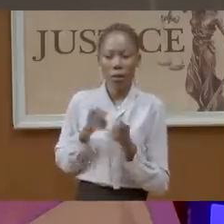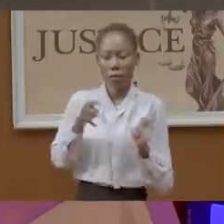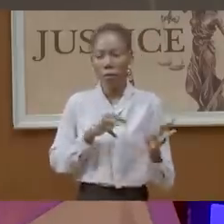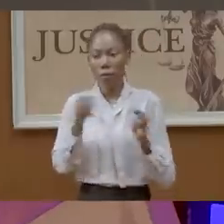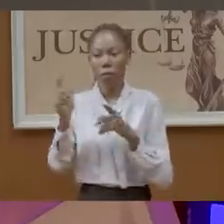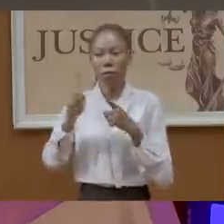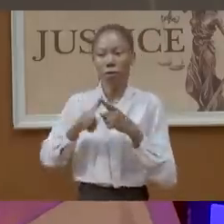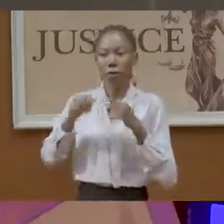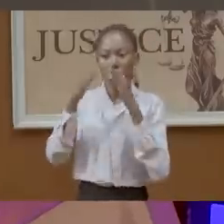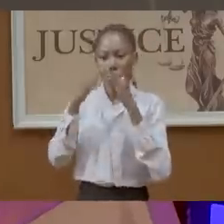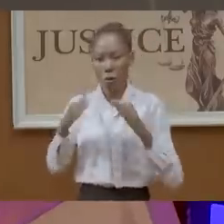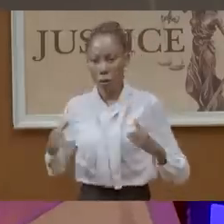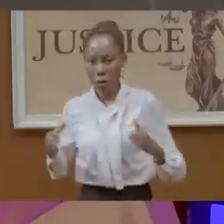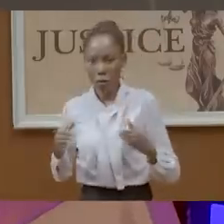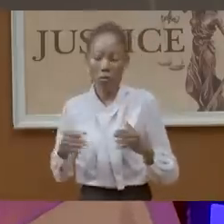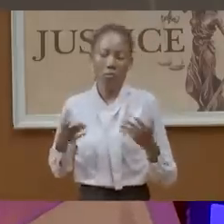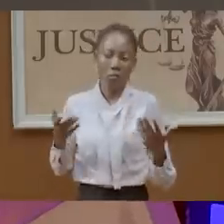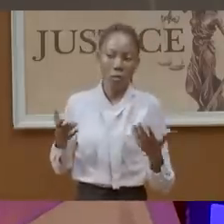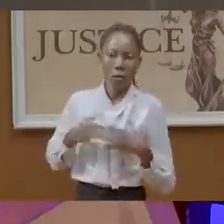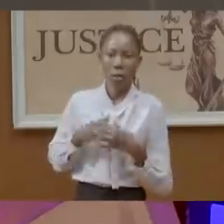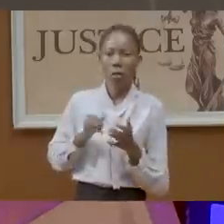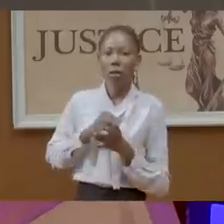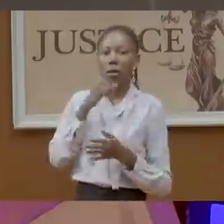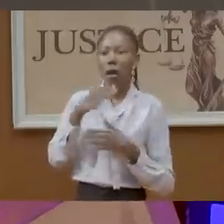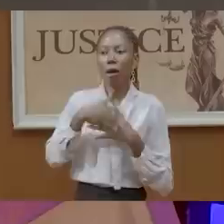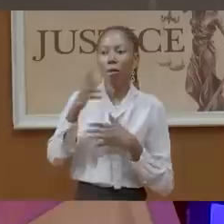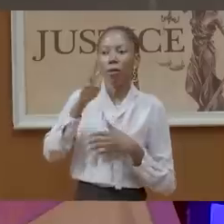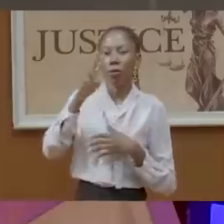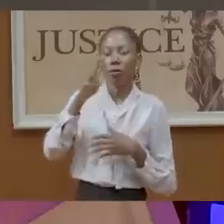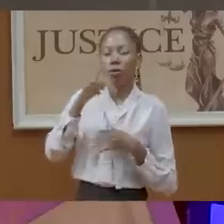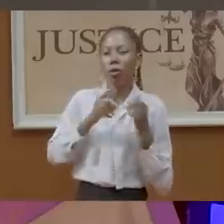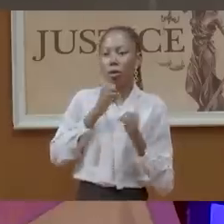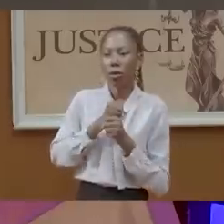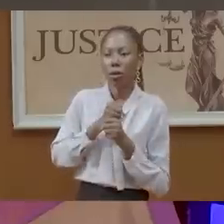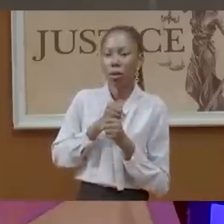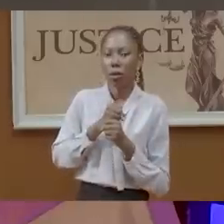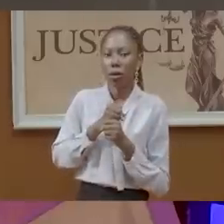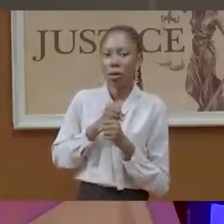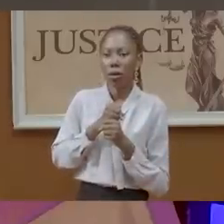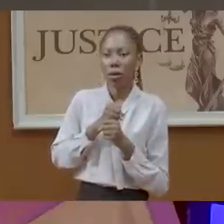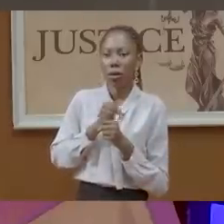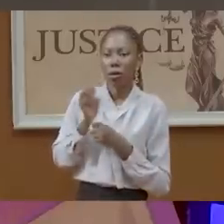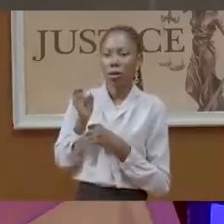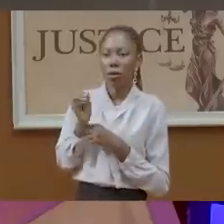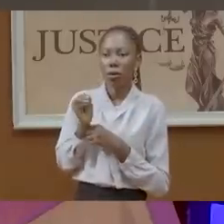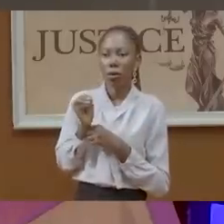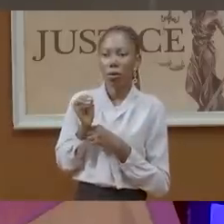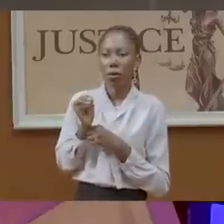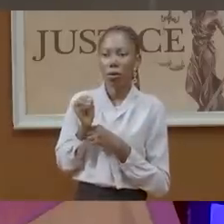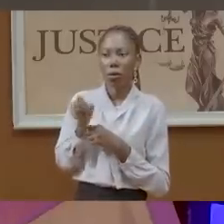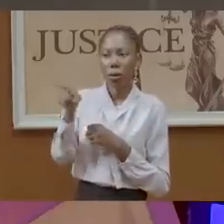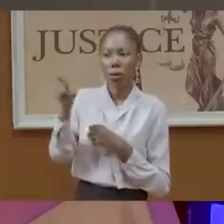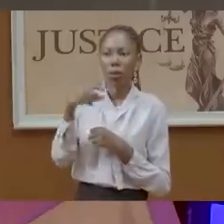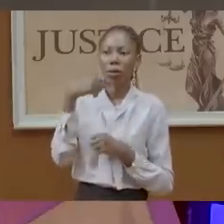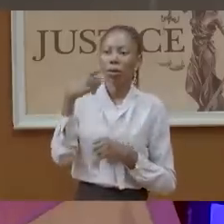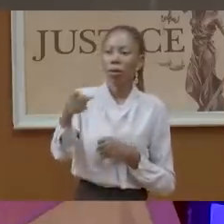house. That's just barely 2 years into the marriage. The case of Uremu crept up again. So he told